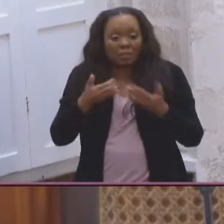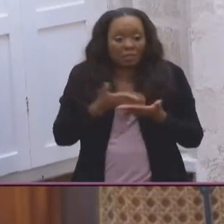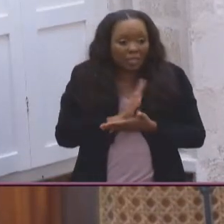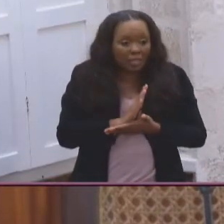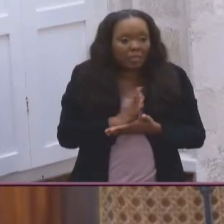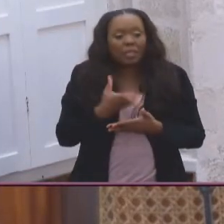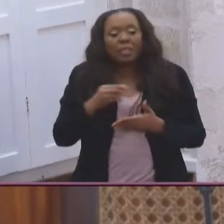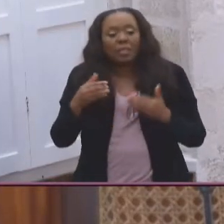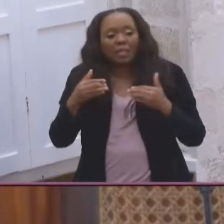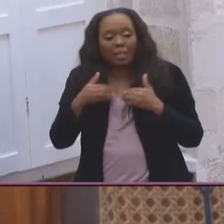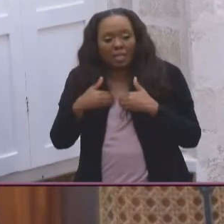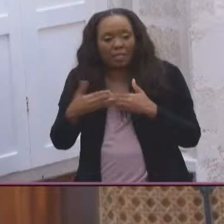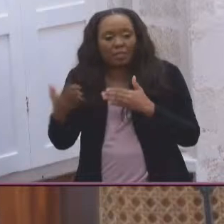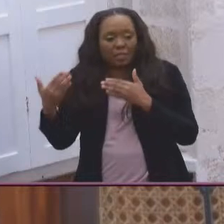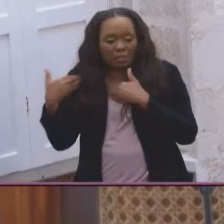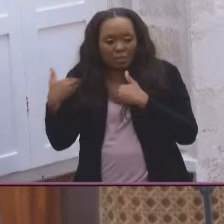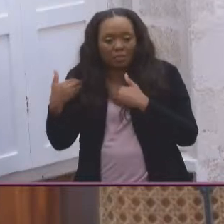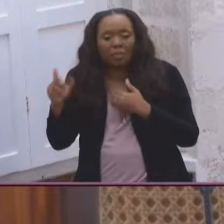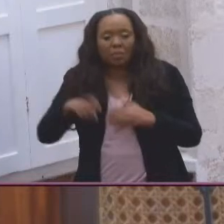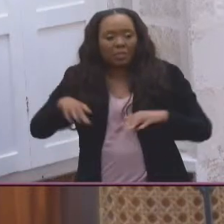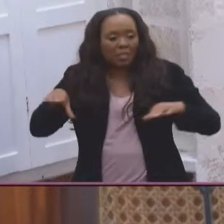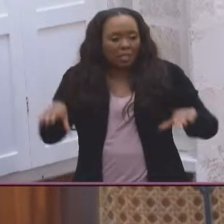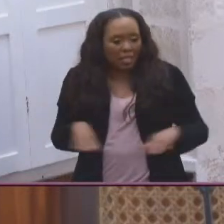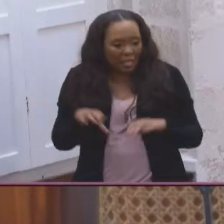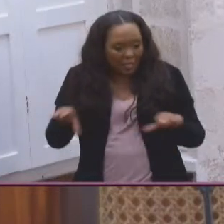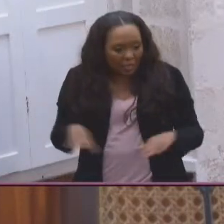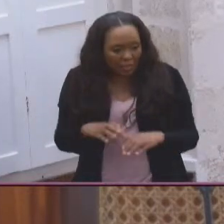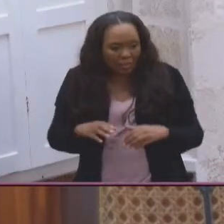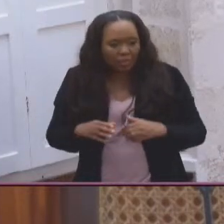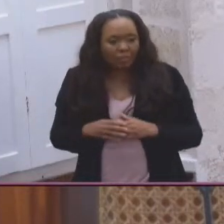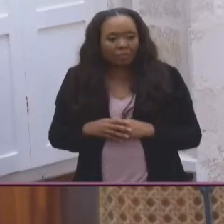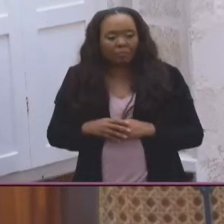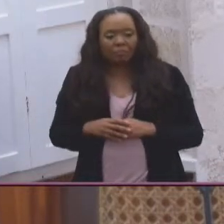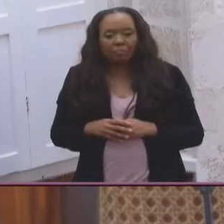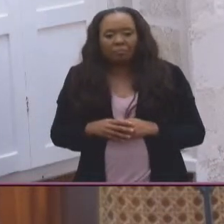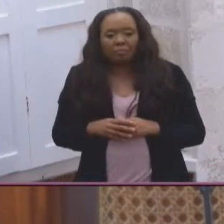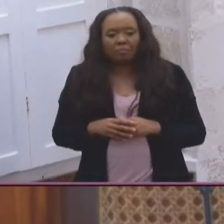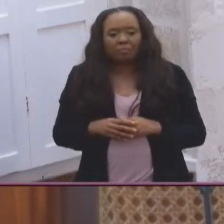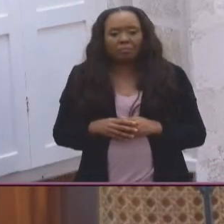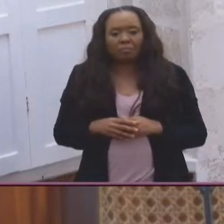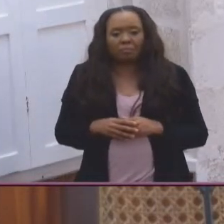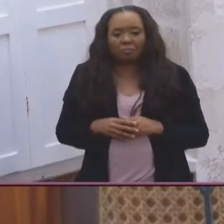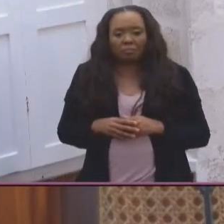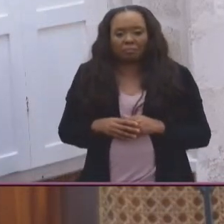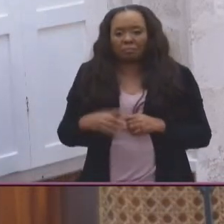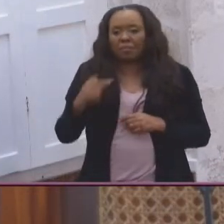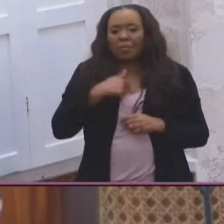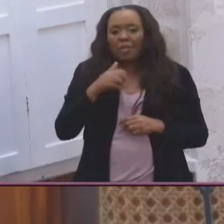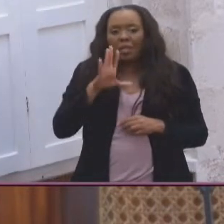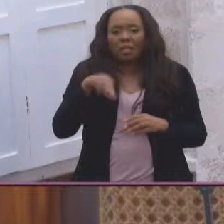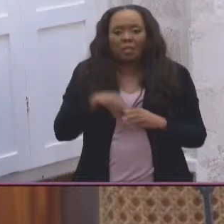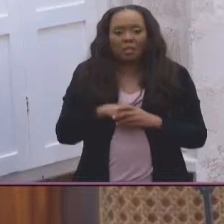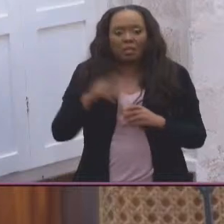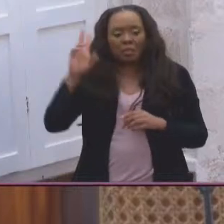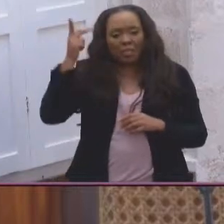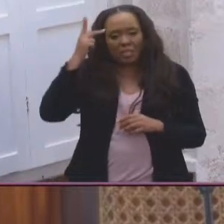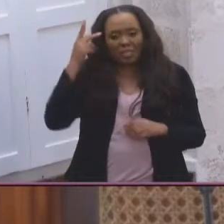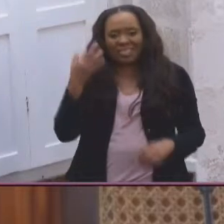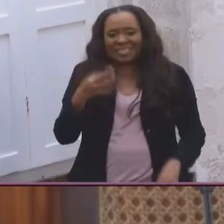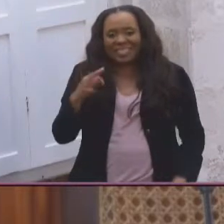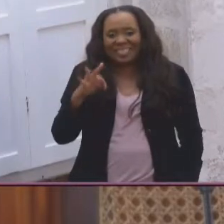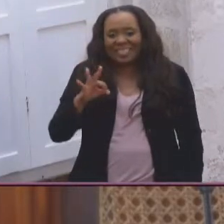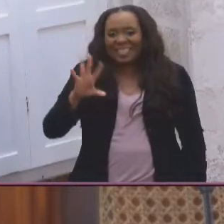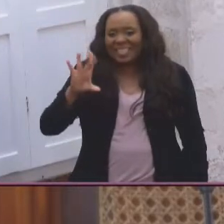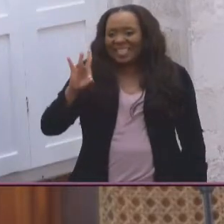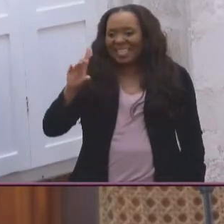responsibilities on which we must act. And as a person who has been actively involved in politics since the 1980s and as